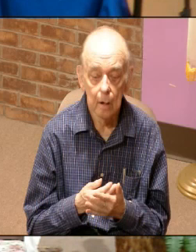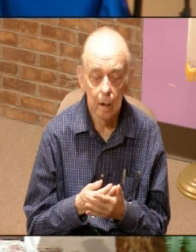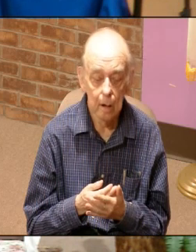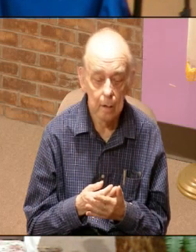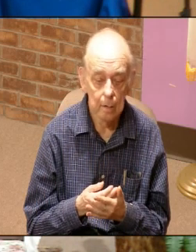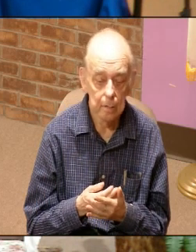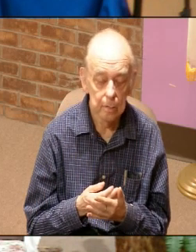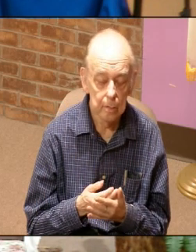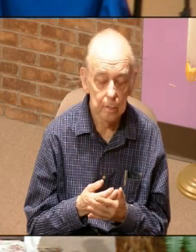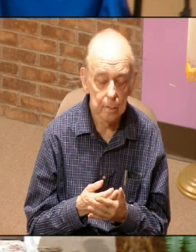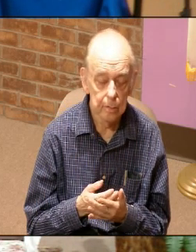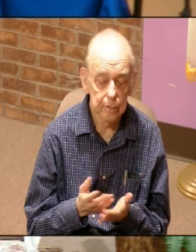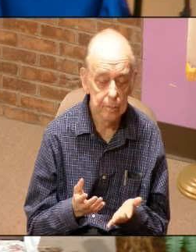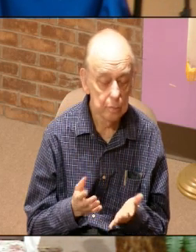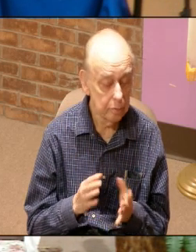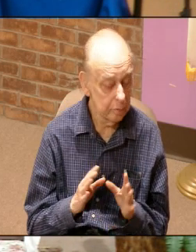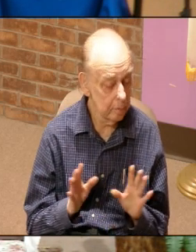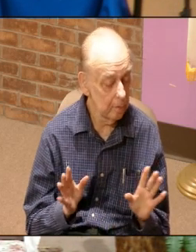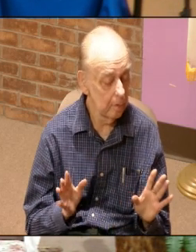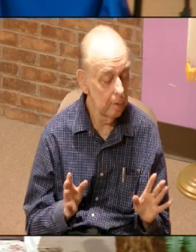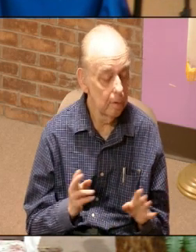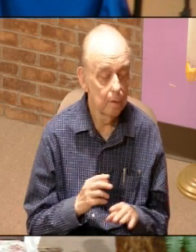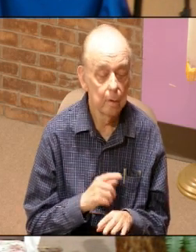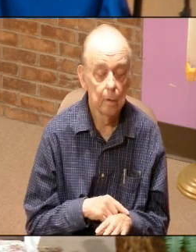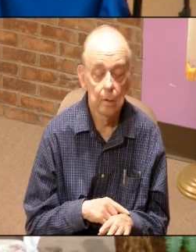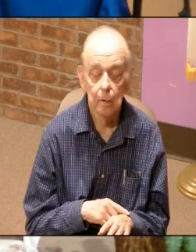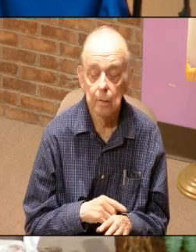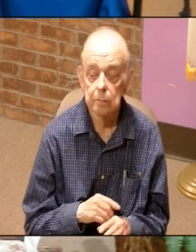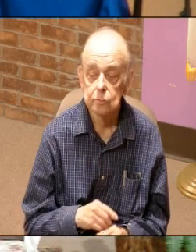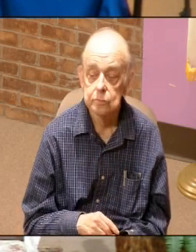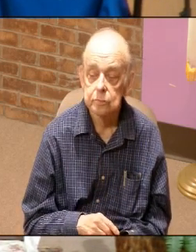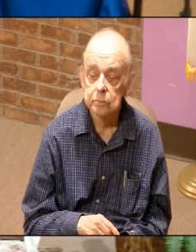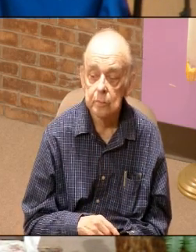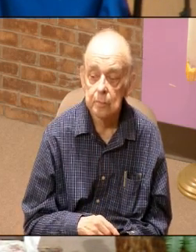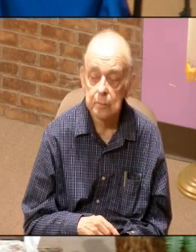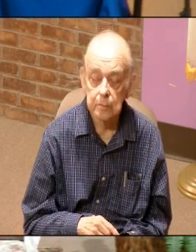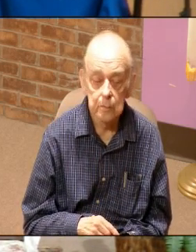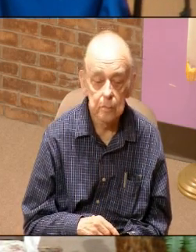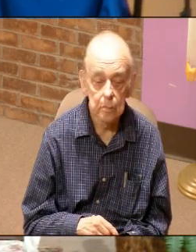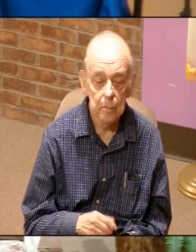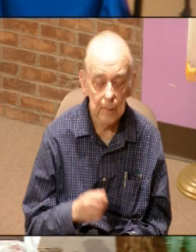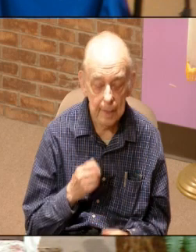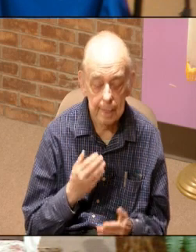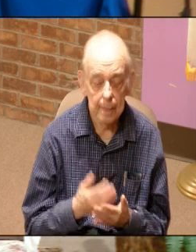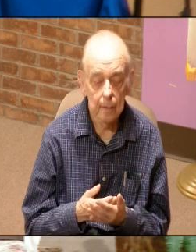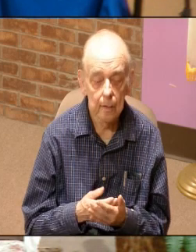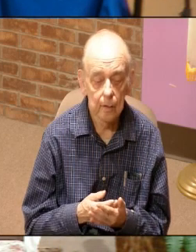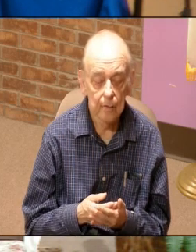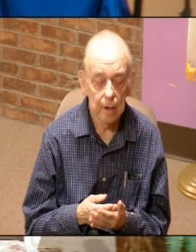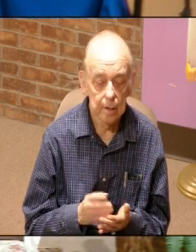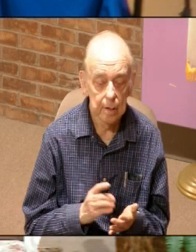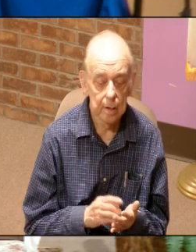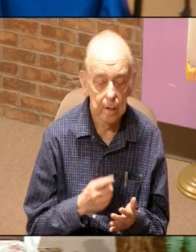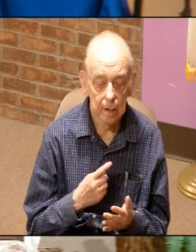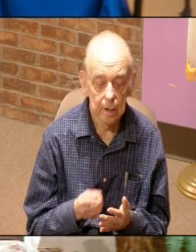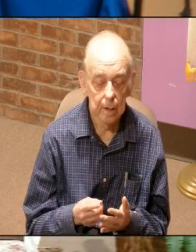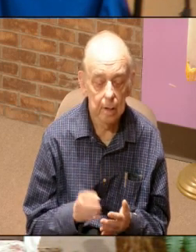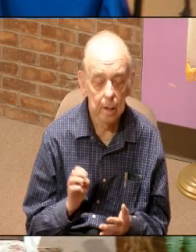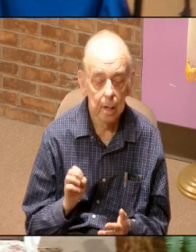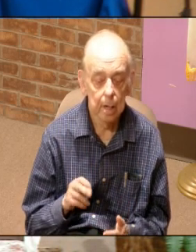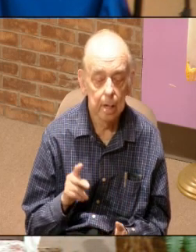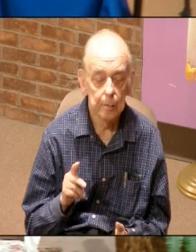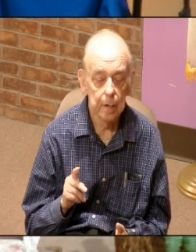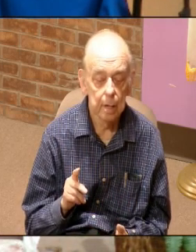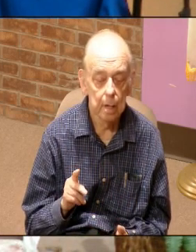for just a short period of time of that adjustment. She was finally diagnosed with epilepsy